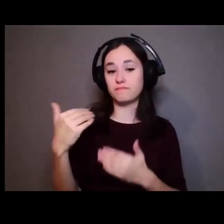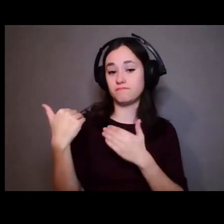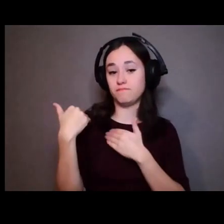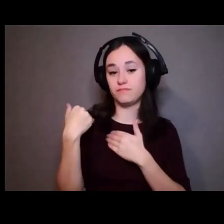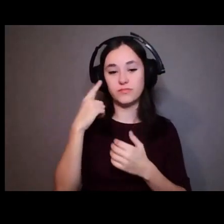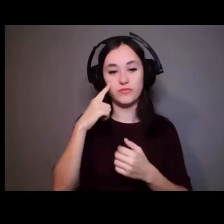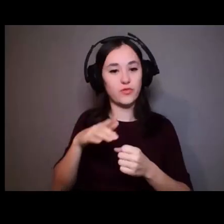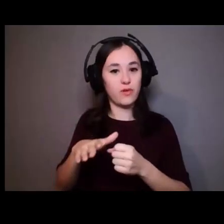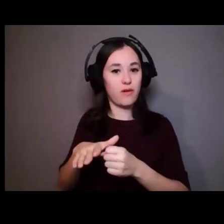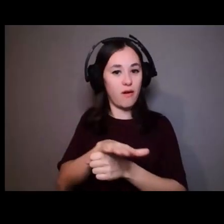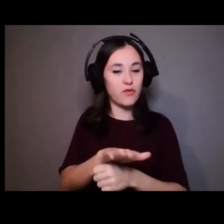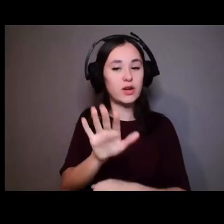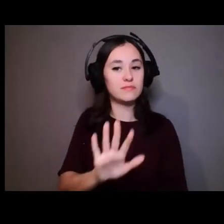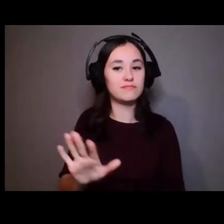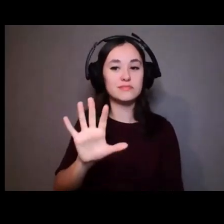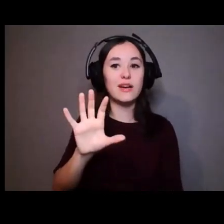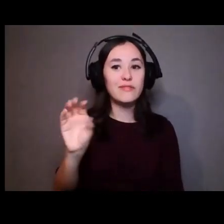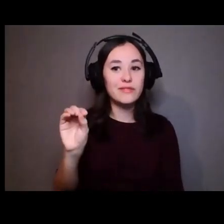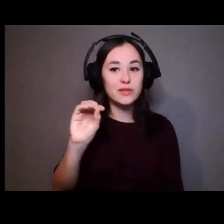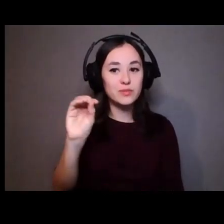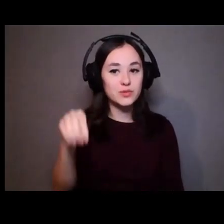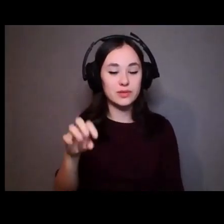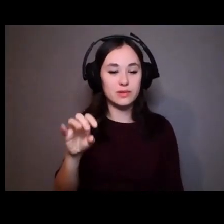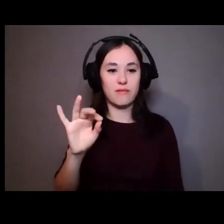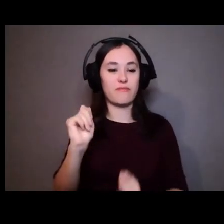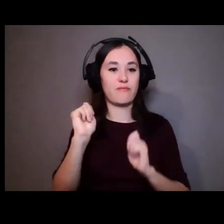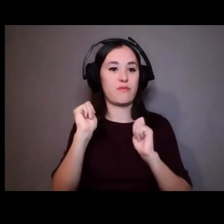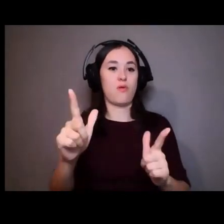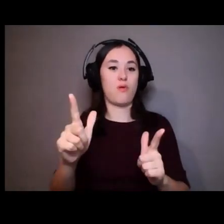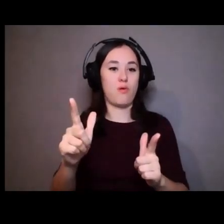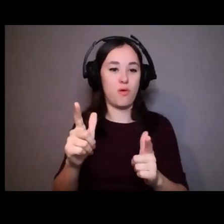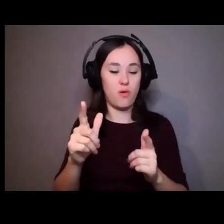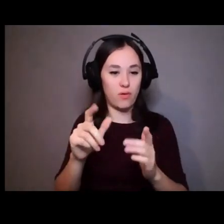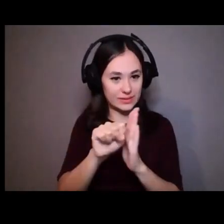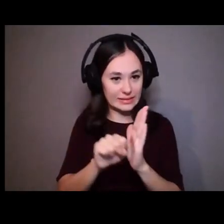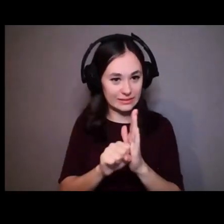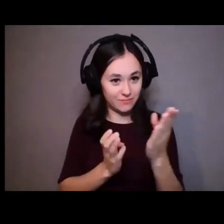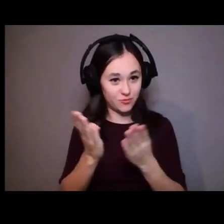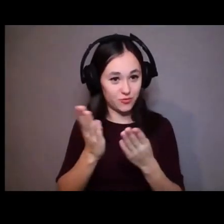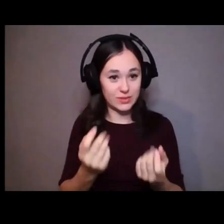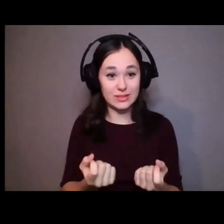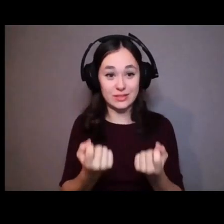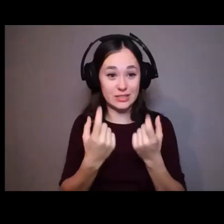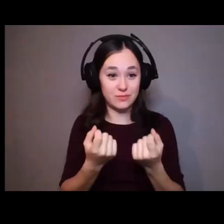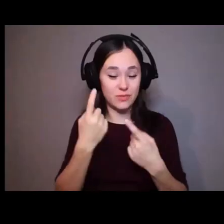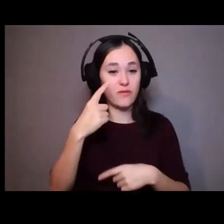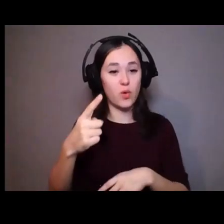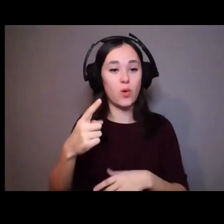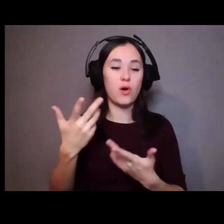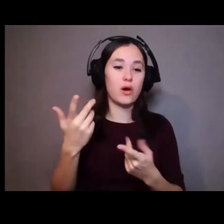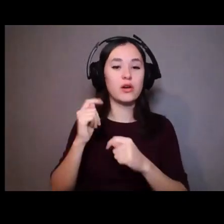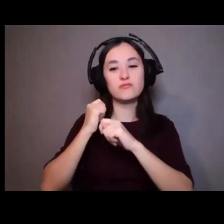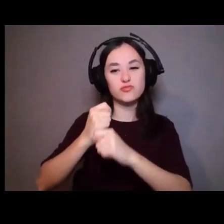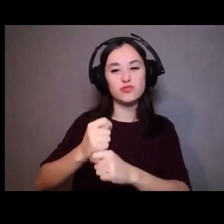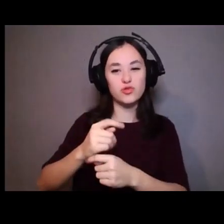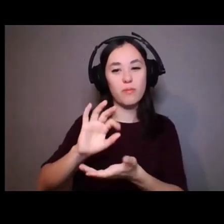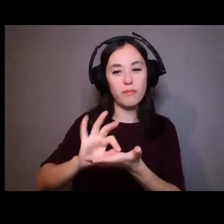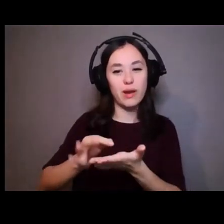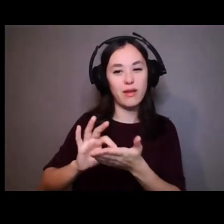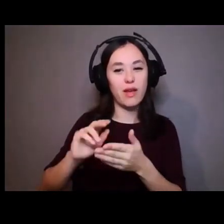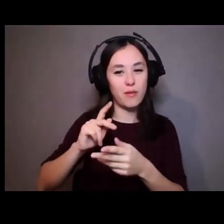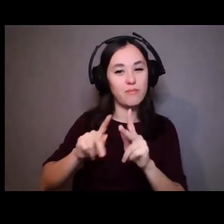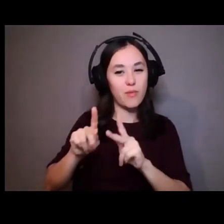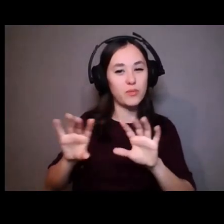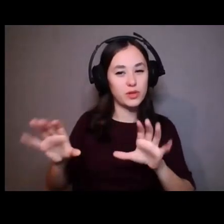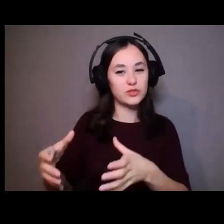covering 50% of all state service spending for traditional Medicaid populations, while other states might